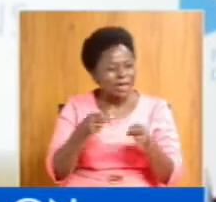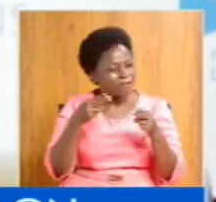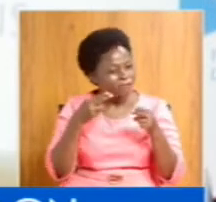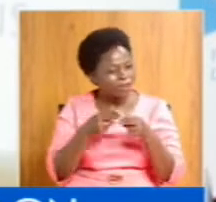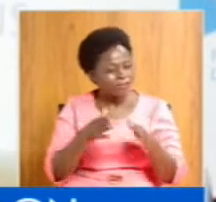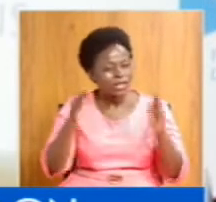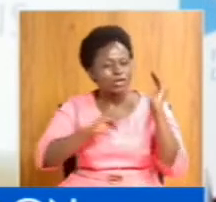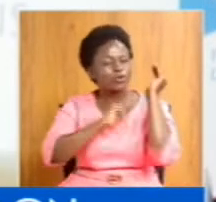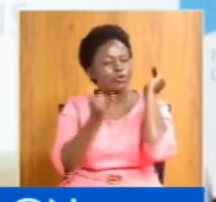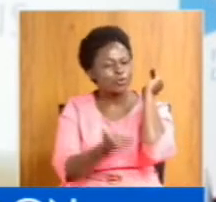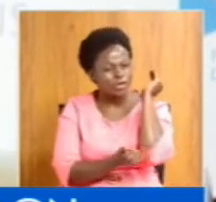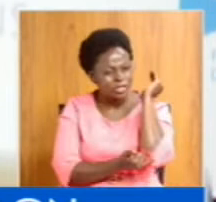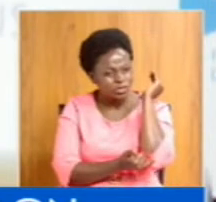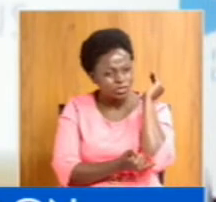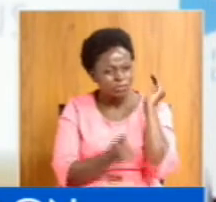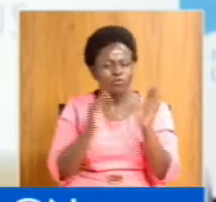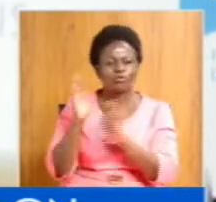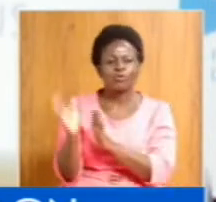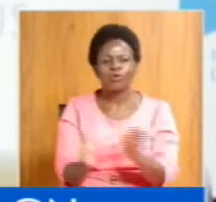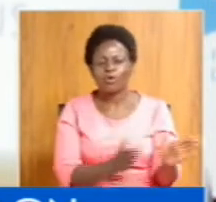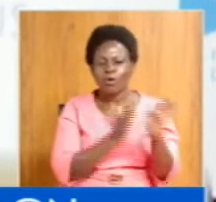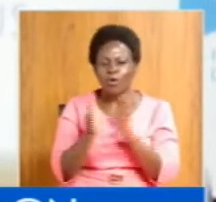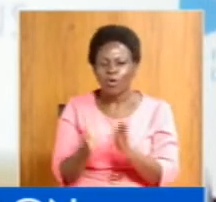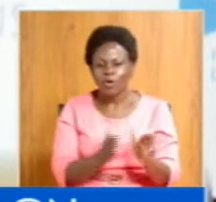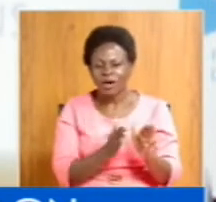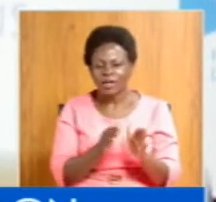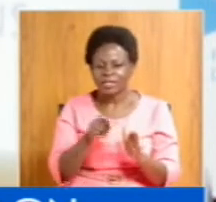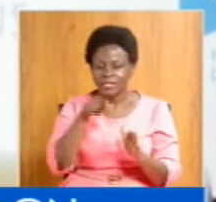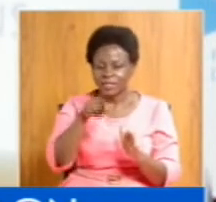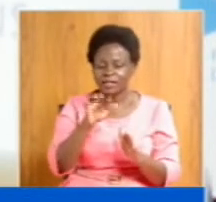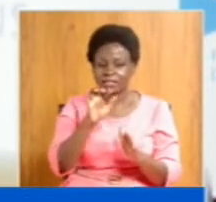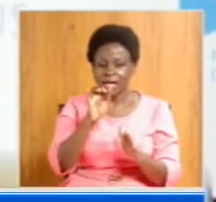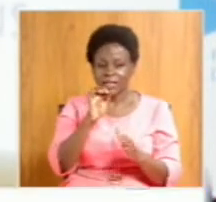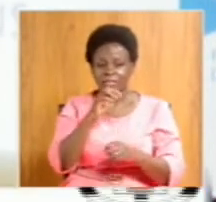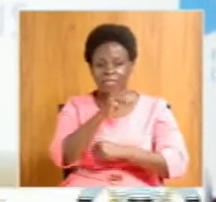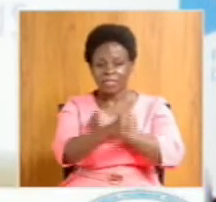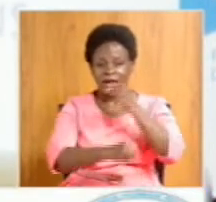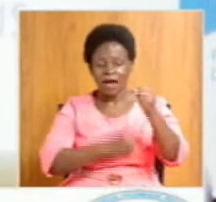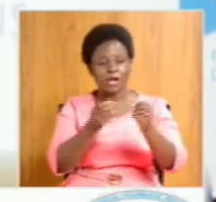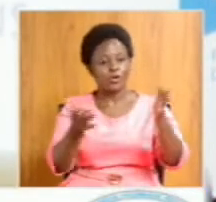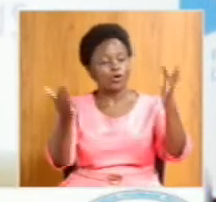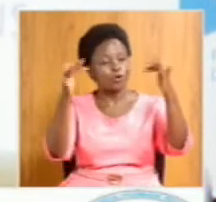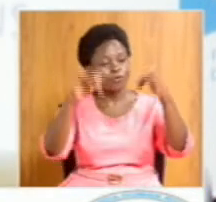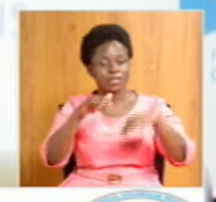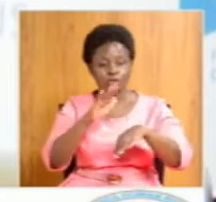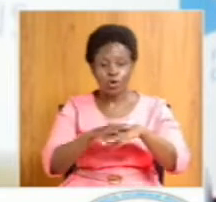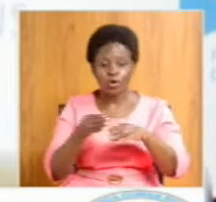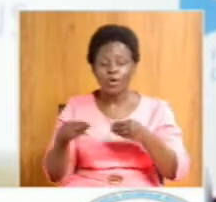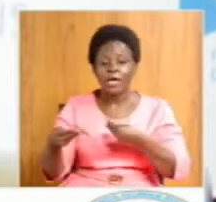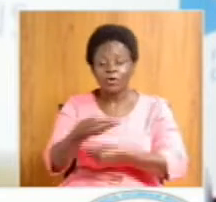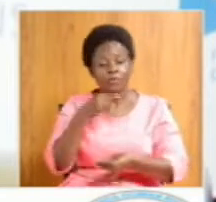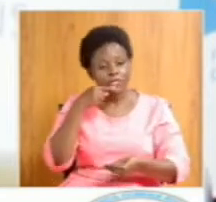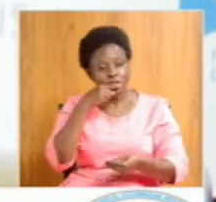great job to organize this 8th Annual National Conference on Economic,